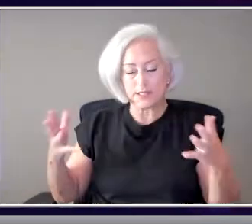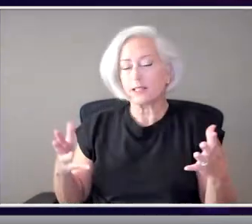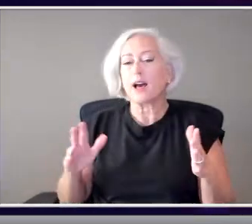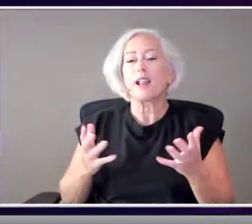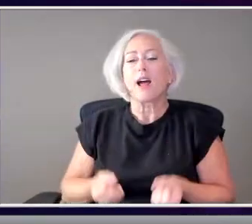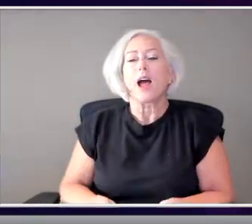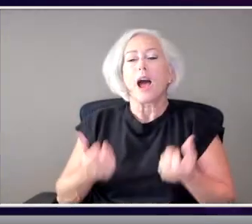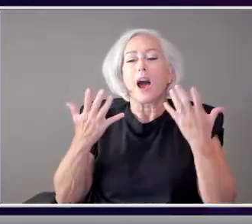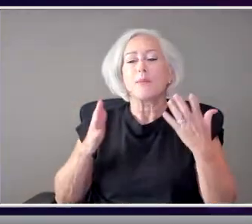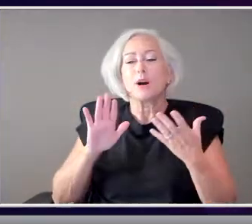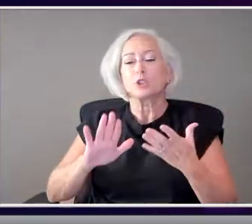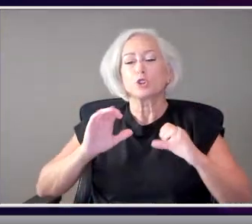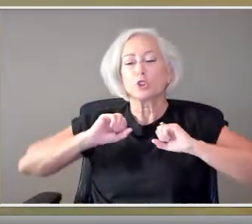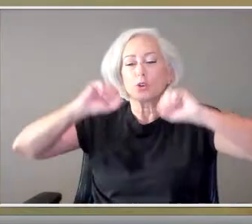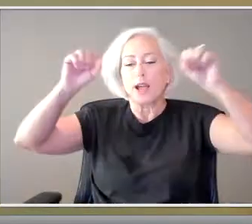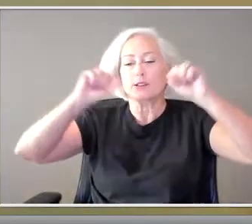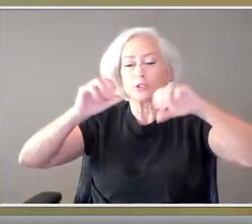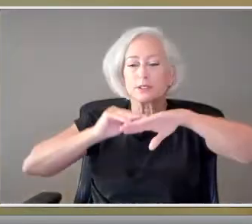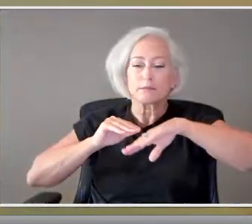her recovery?